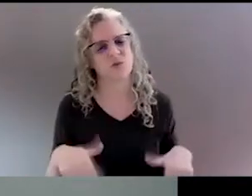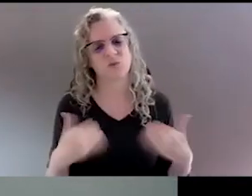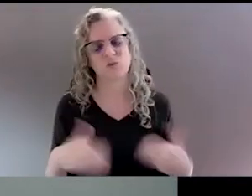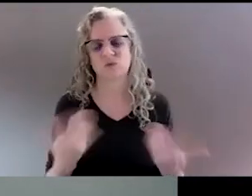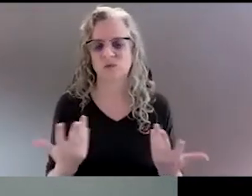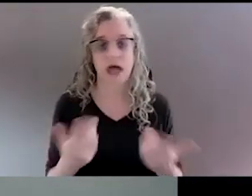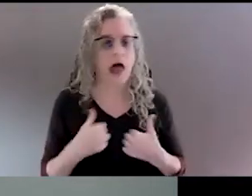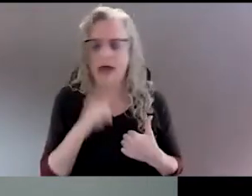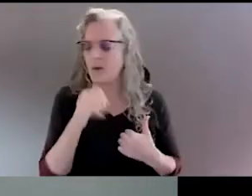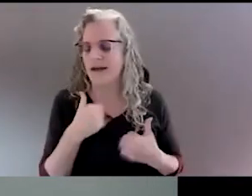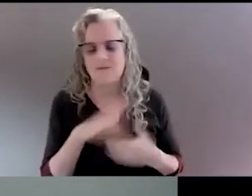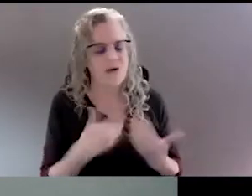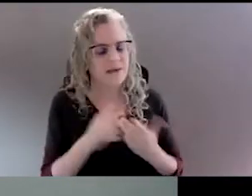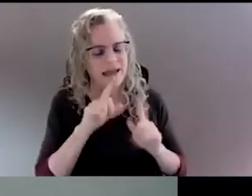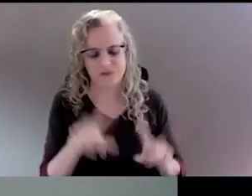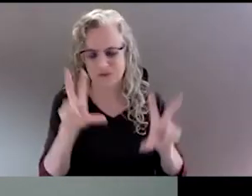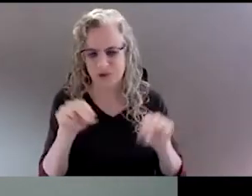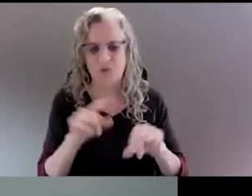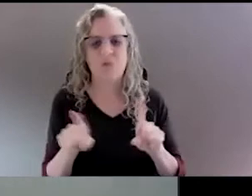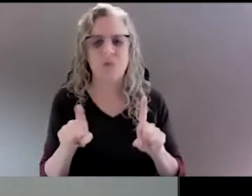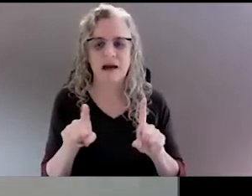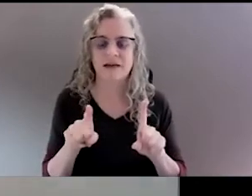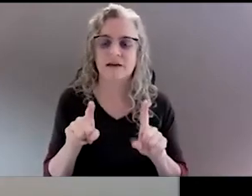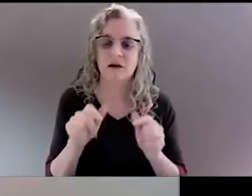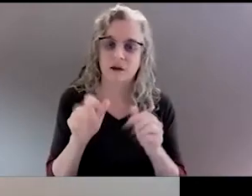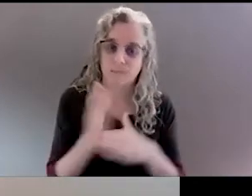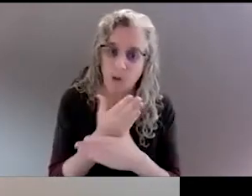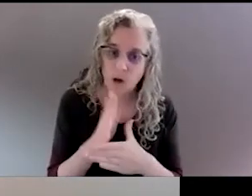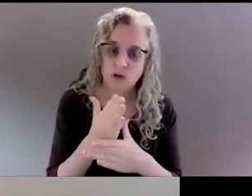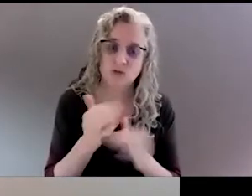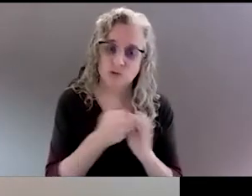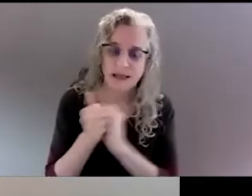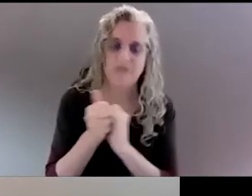I know that in partnership we can do that. Thank you.